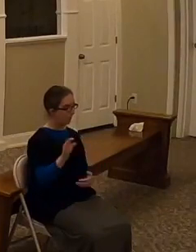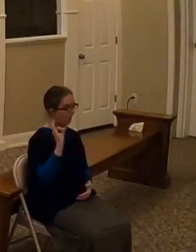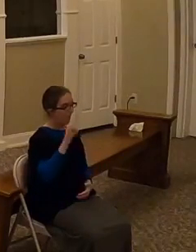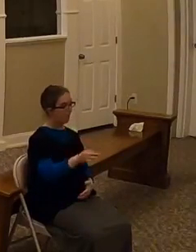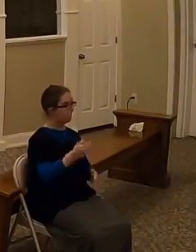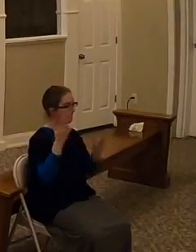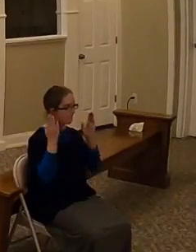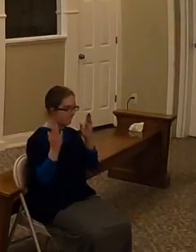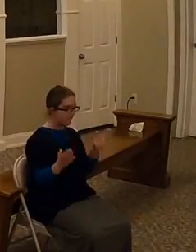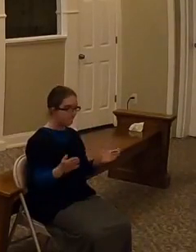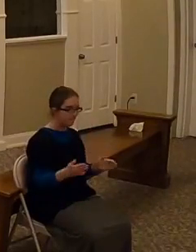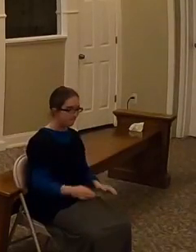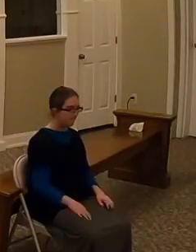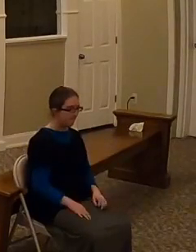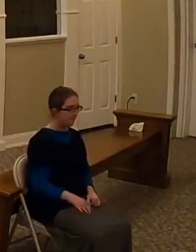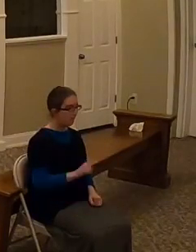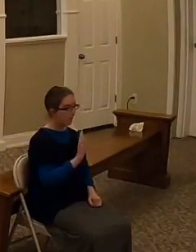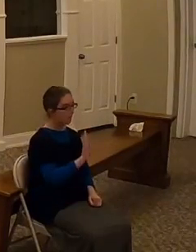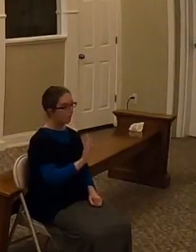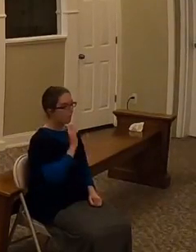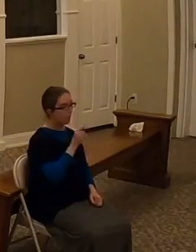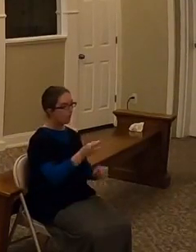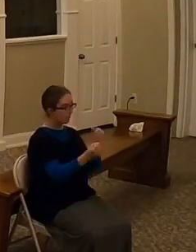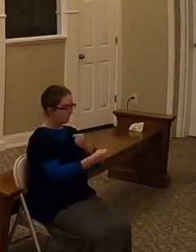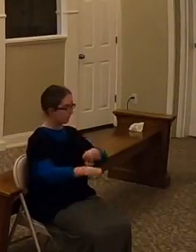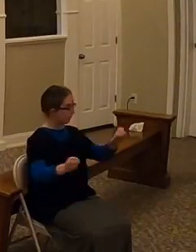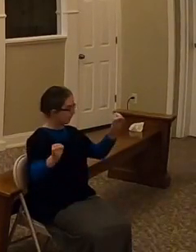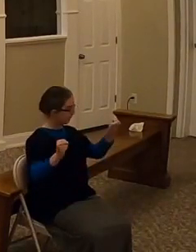preacher. And you're saved. Bless your heart.